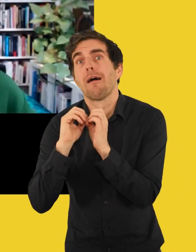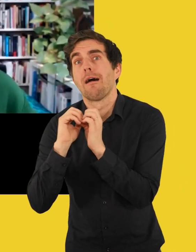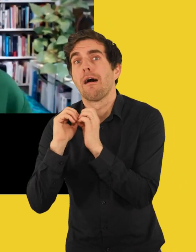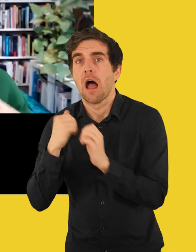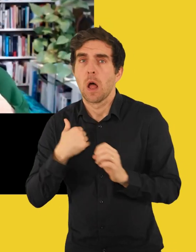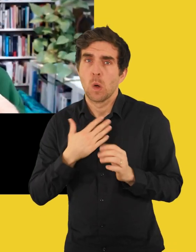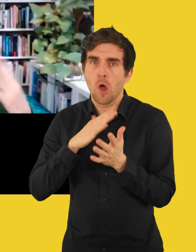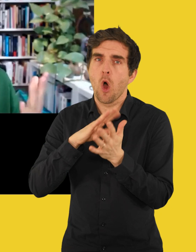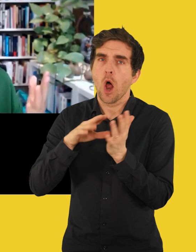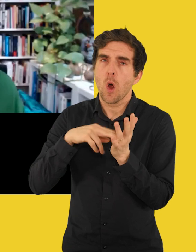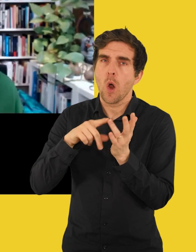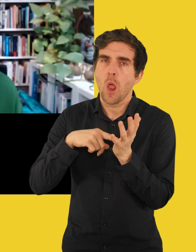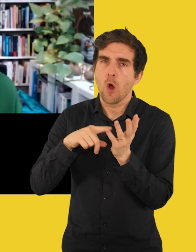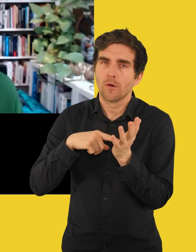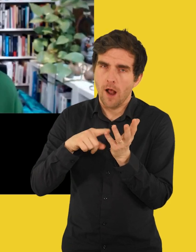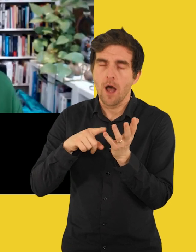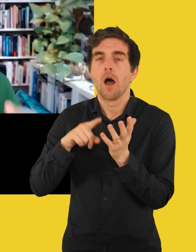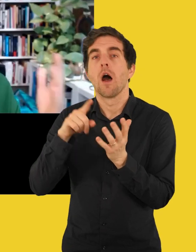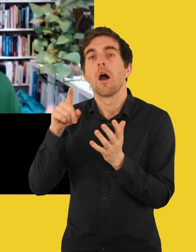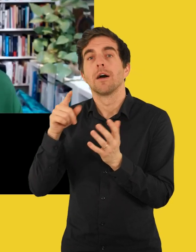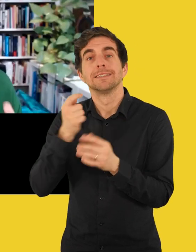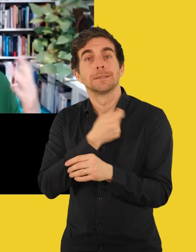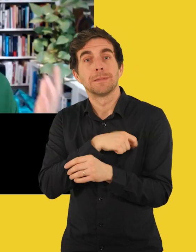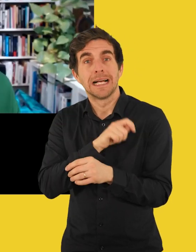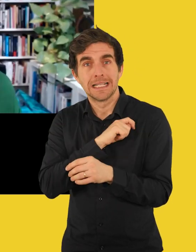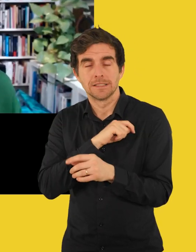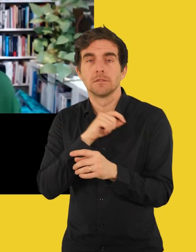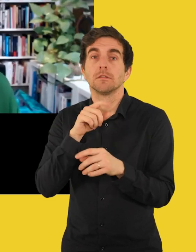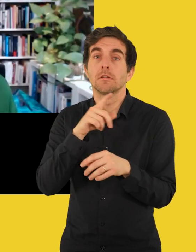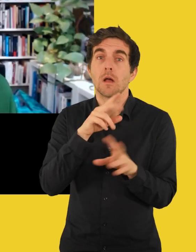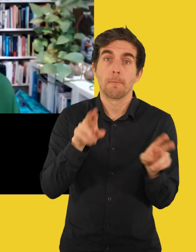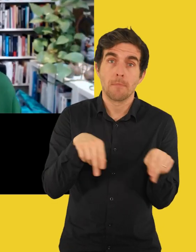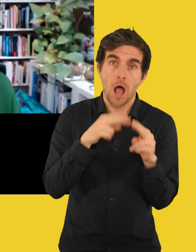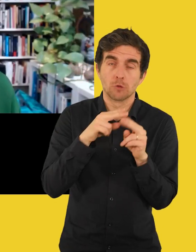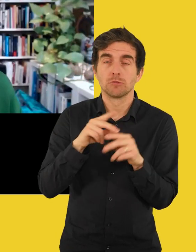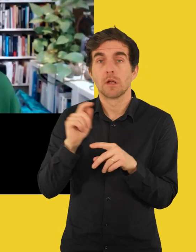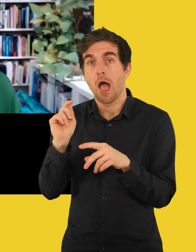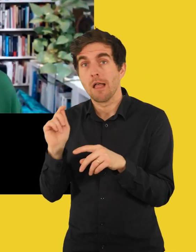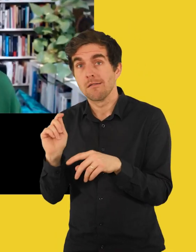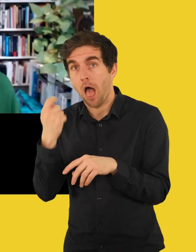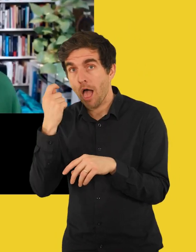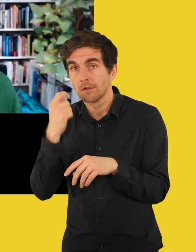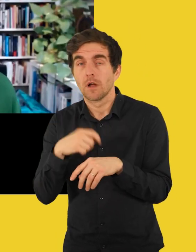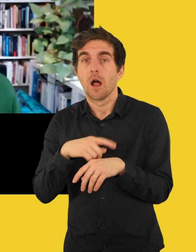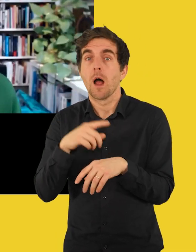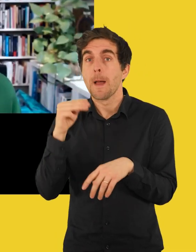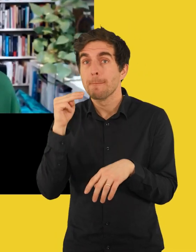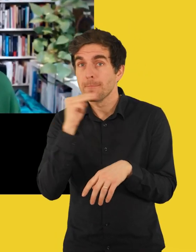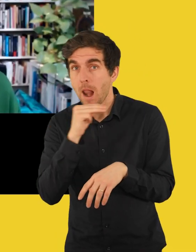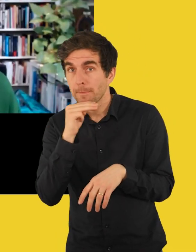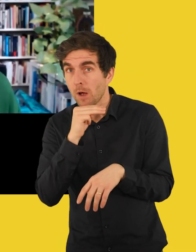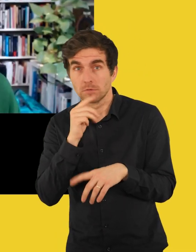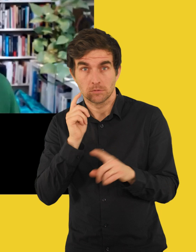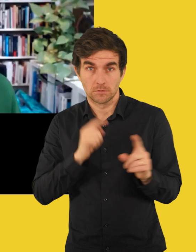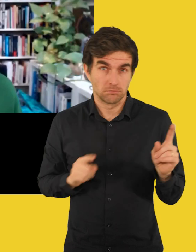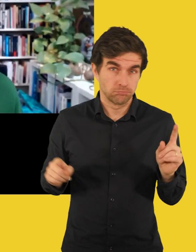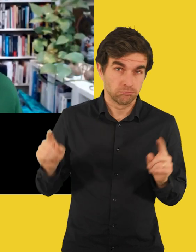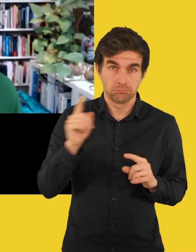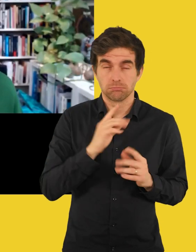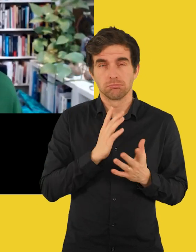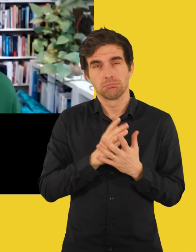chat box because I'm just a bit blown away by Honolulu and Spain and Paris and Kenya